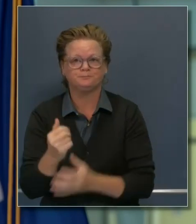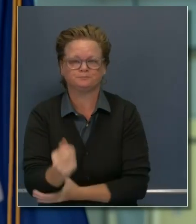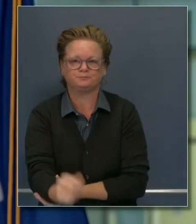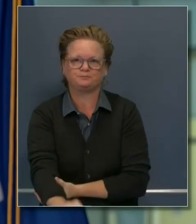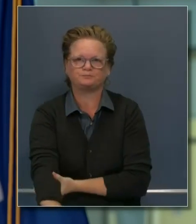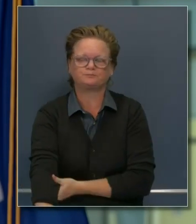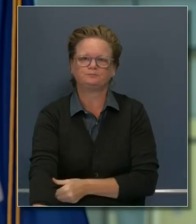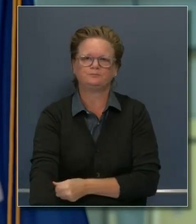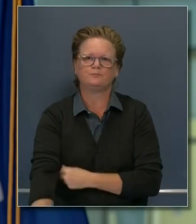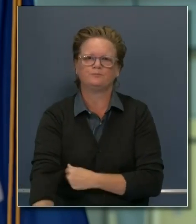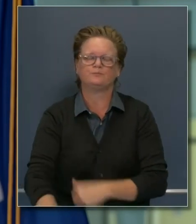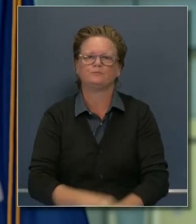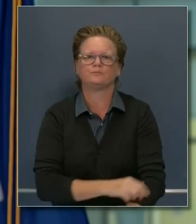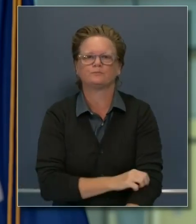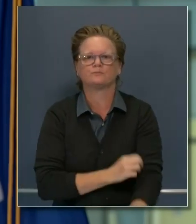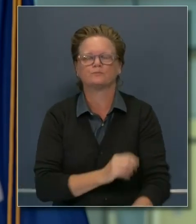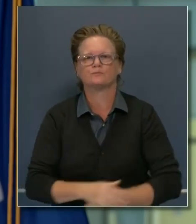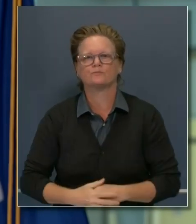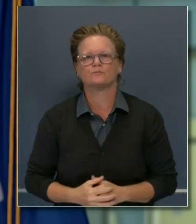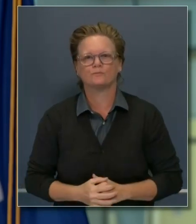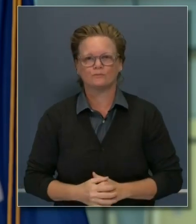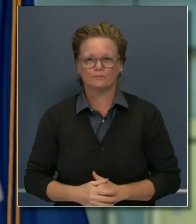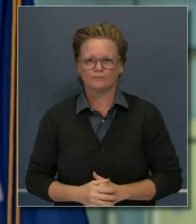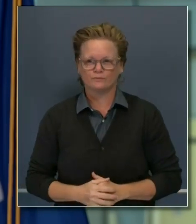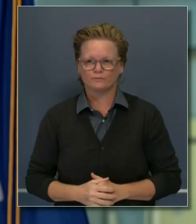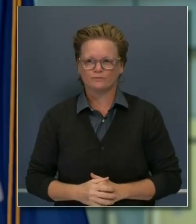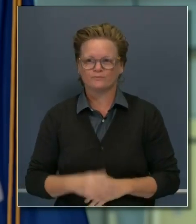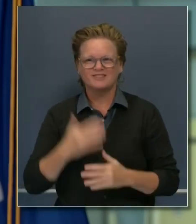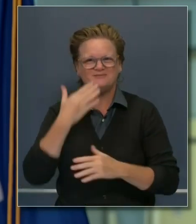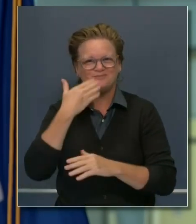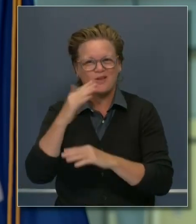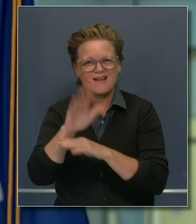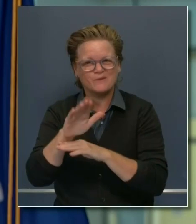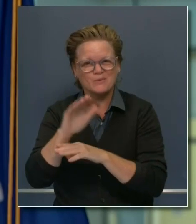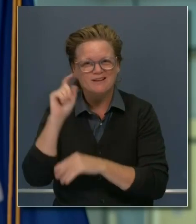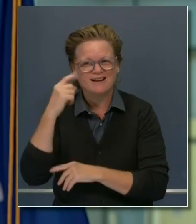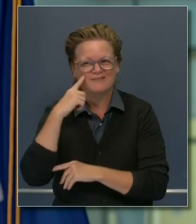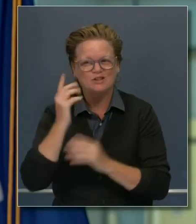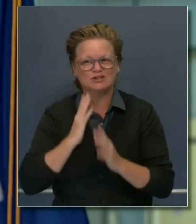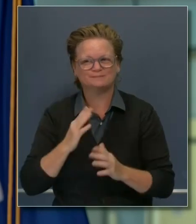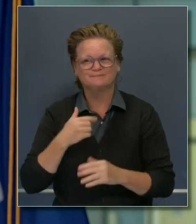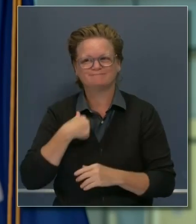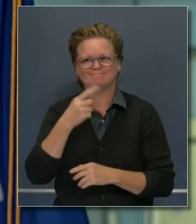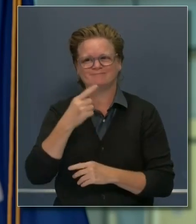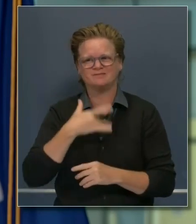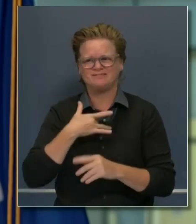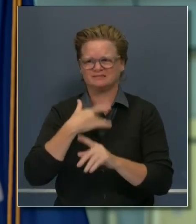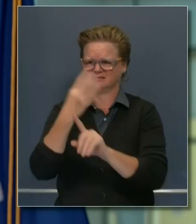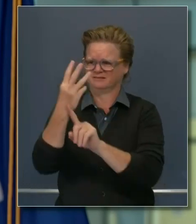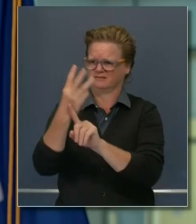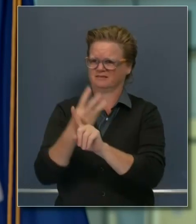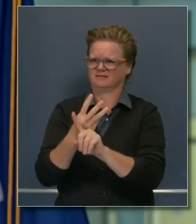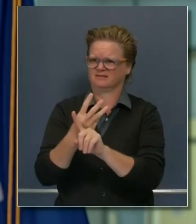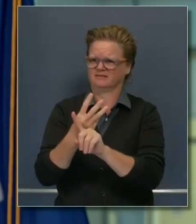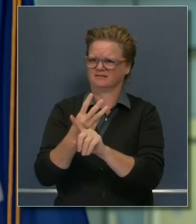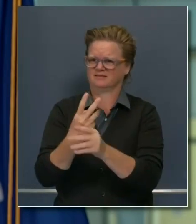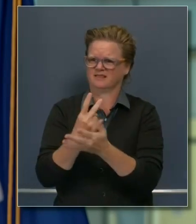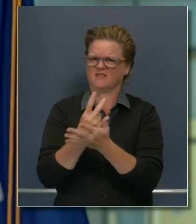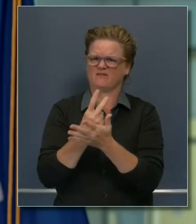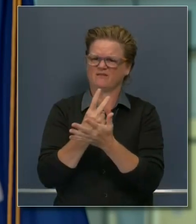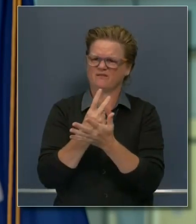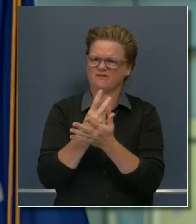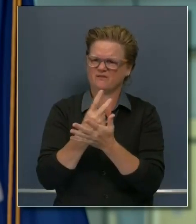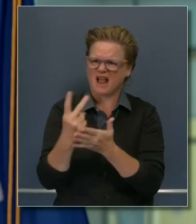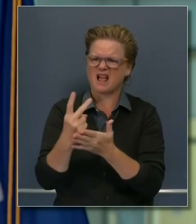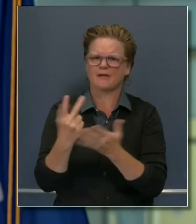Good afternoon, Governor. Are you really confident that 6 months of failure and years of mismanagement and neglect can be fixed